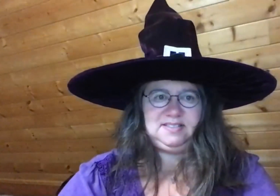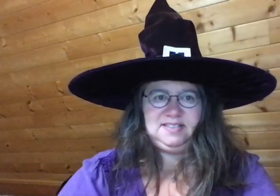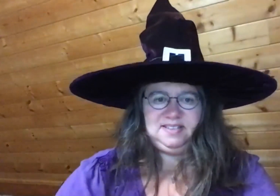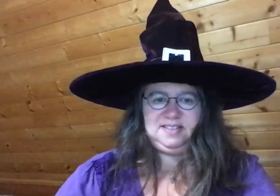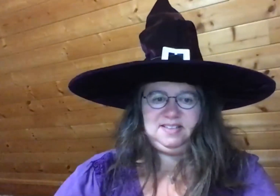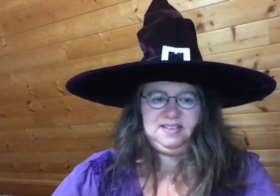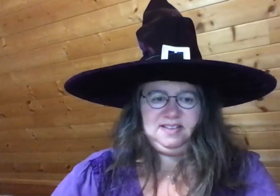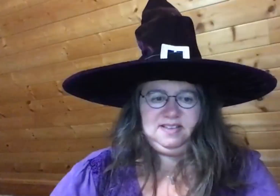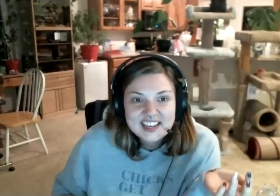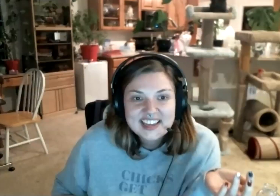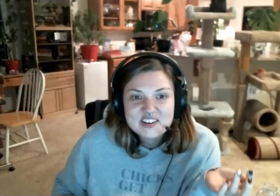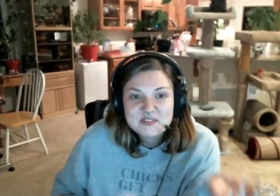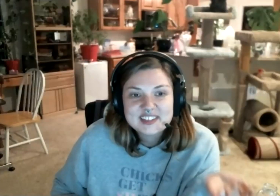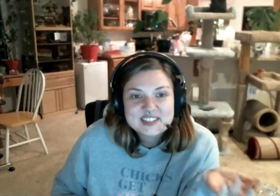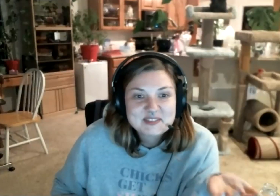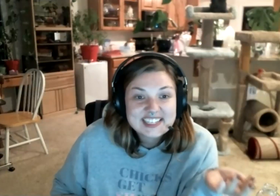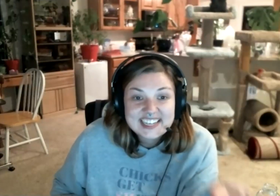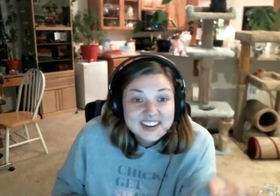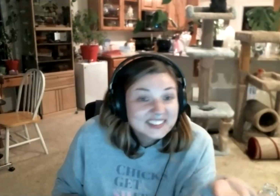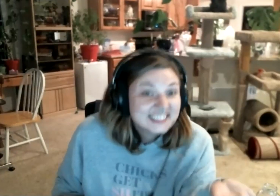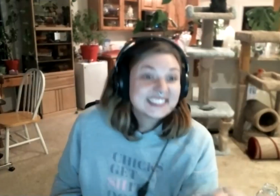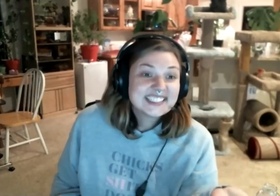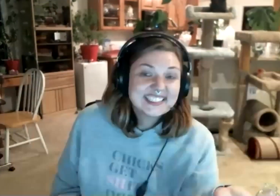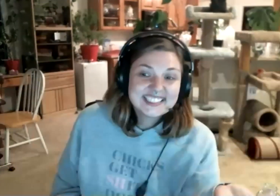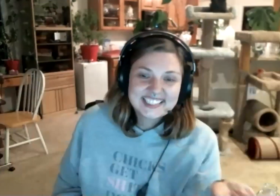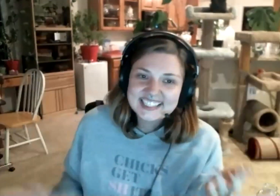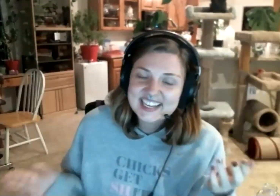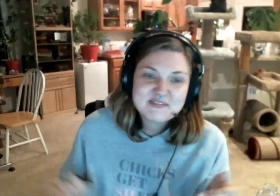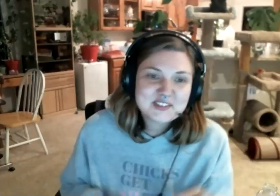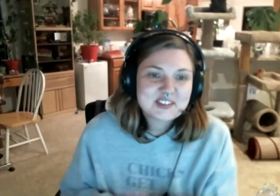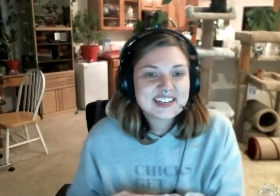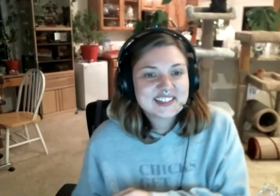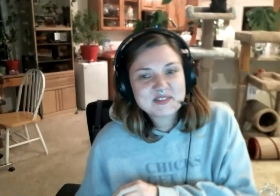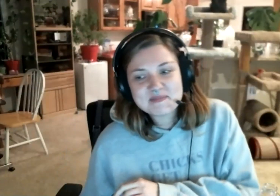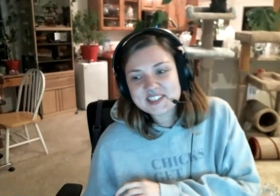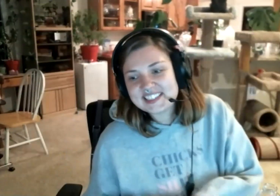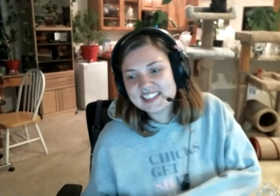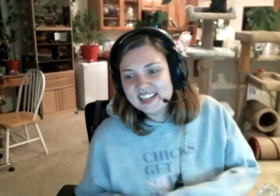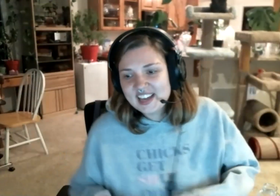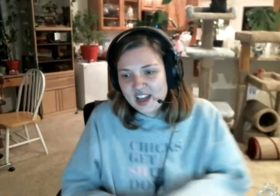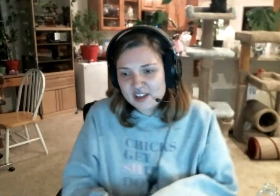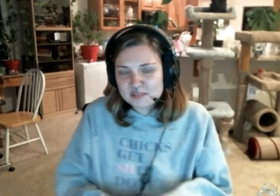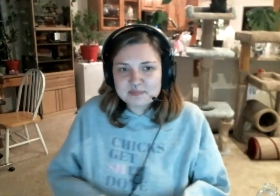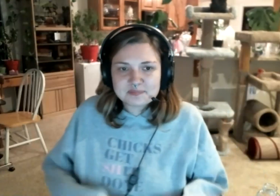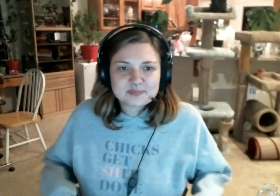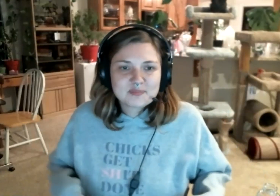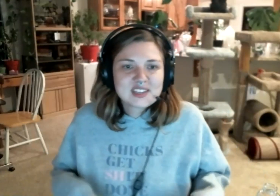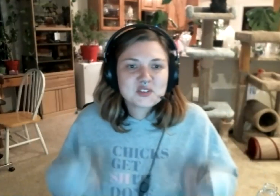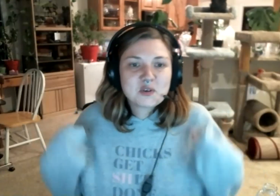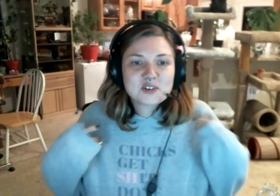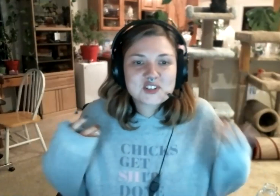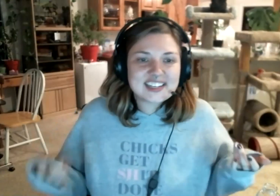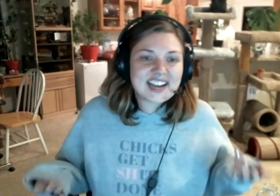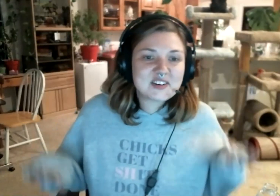question. Okay, hopefully it's working now. Yes. I'm so sorry. That's so embarrassing.